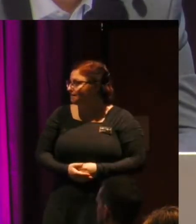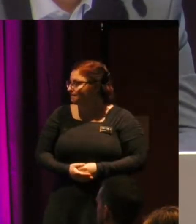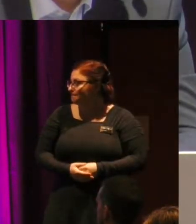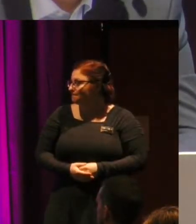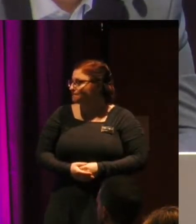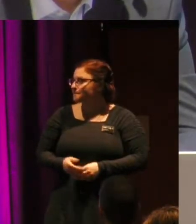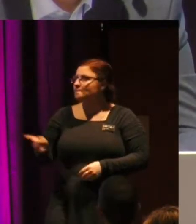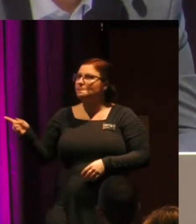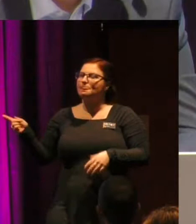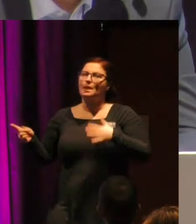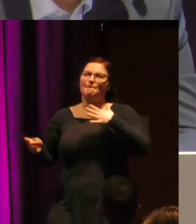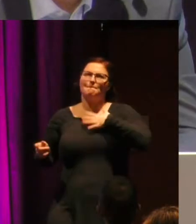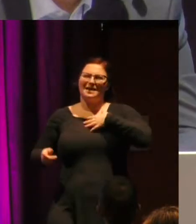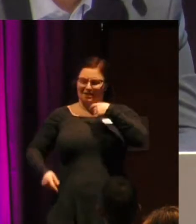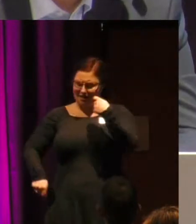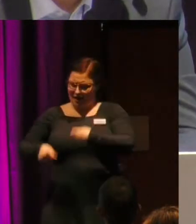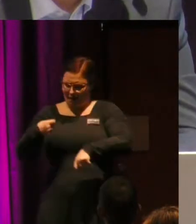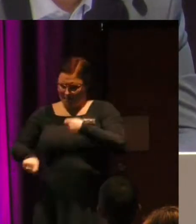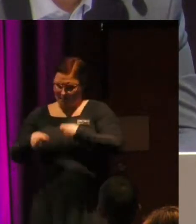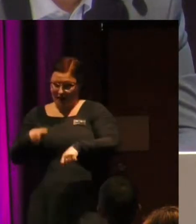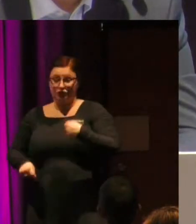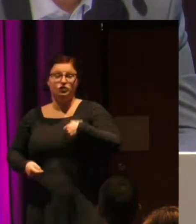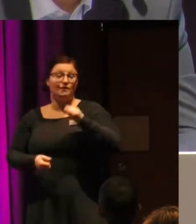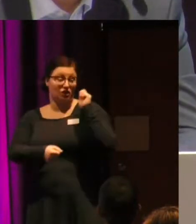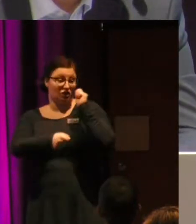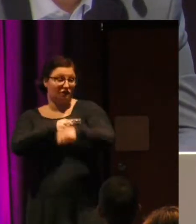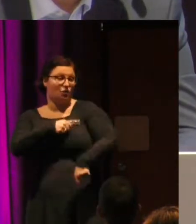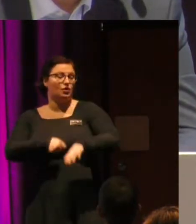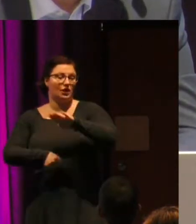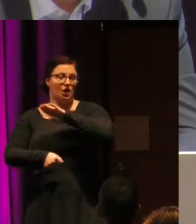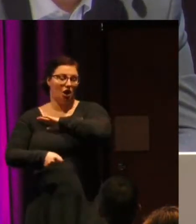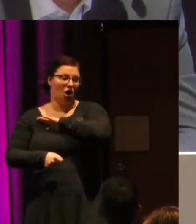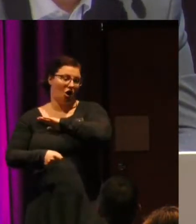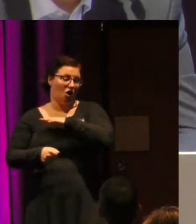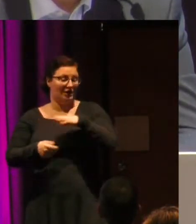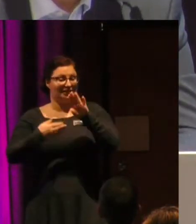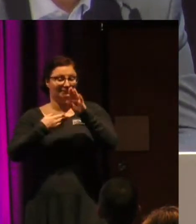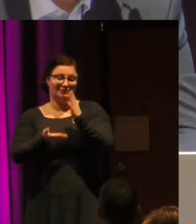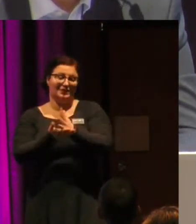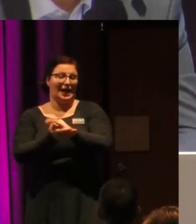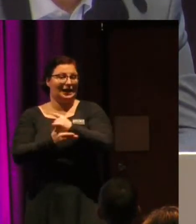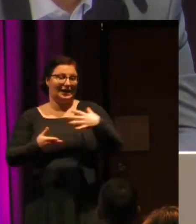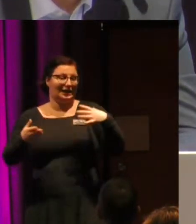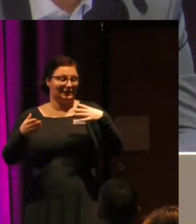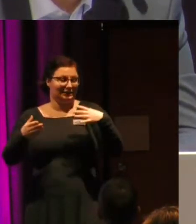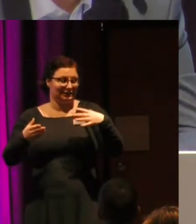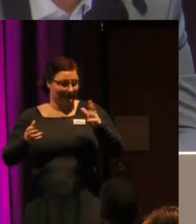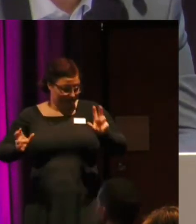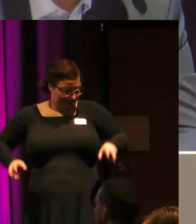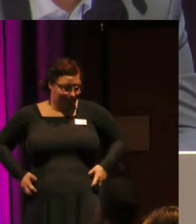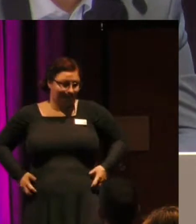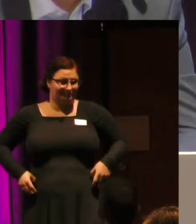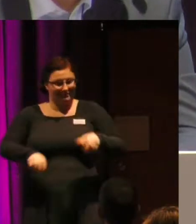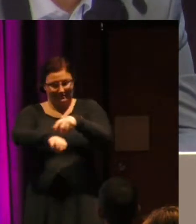During the campaign, I had to wear a bracelet with direct contact with the police. I